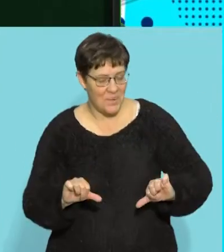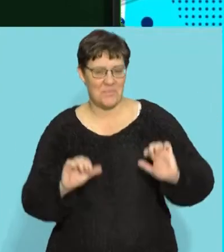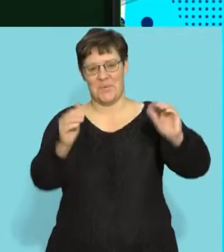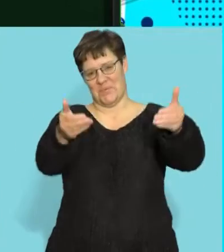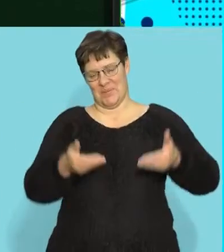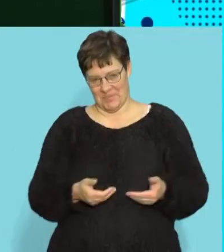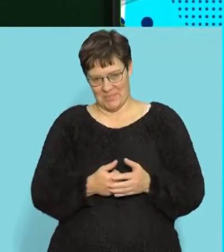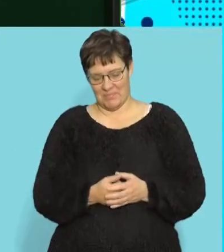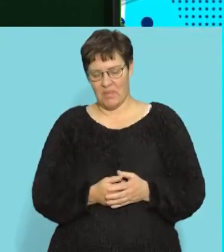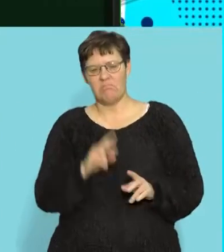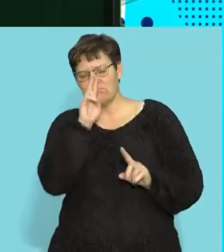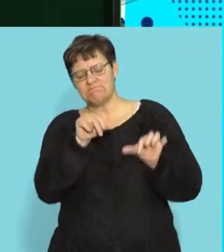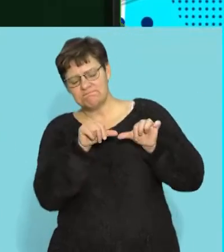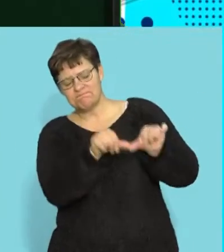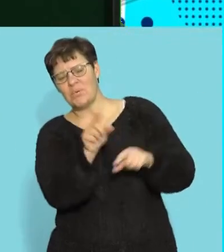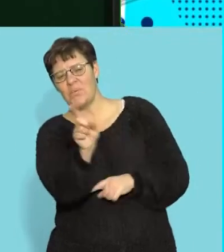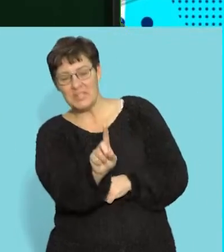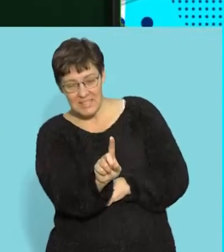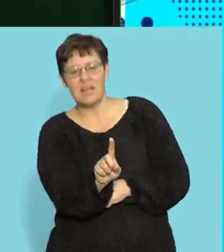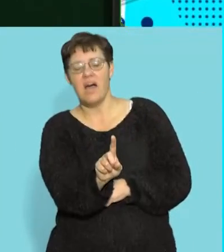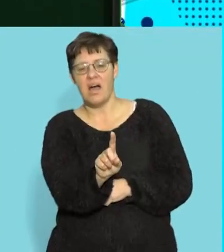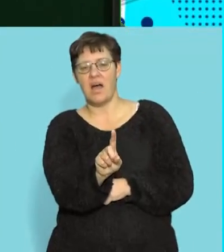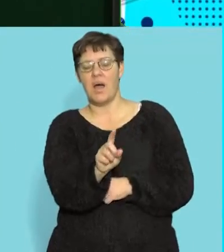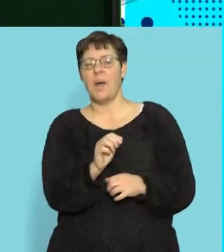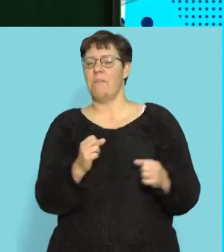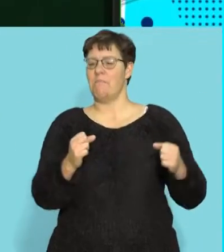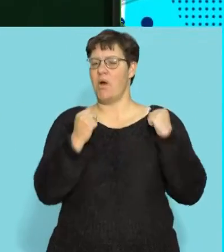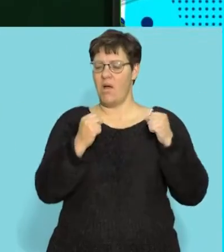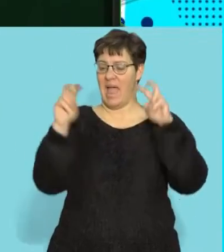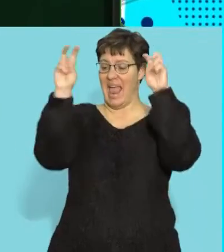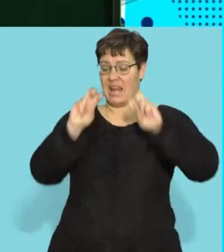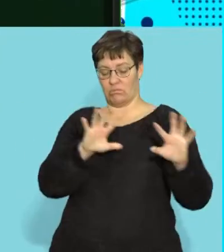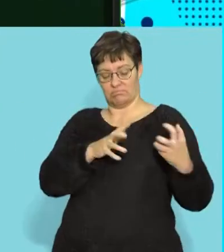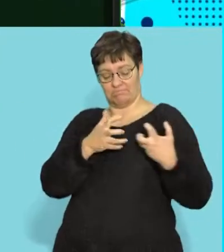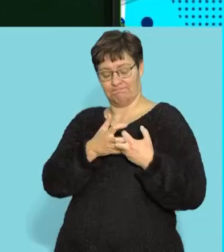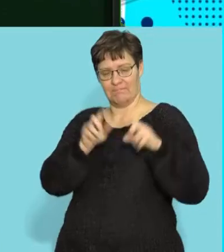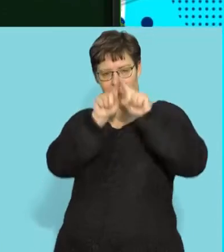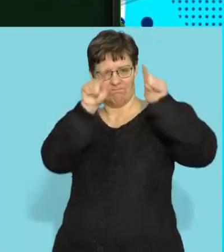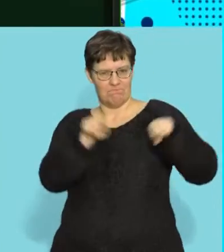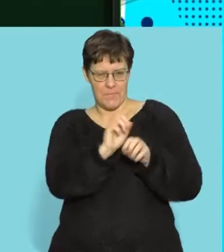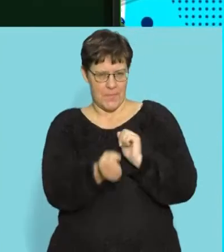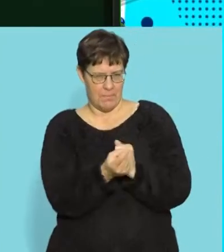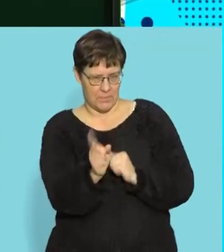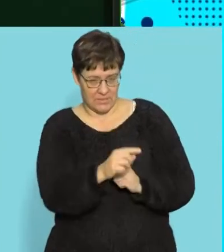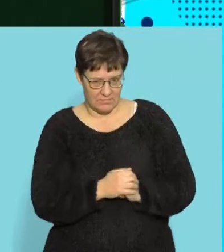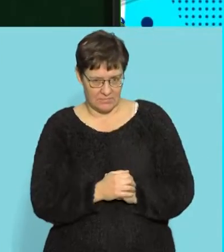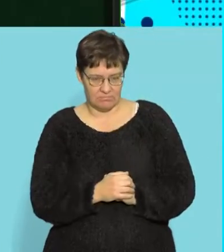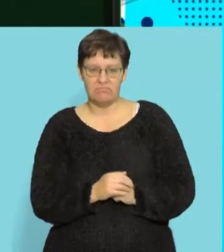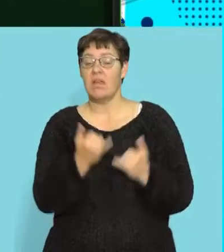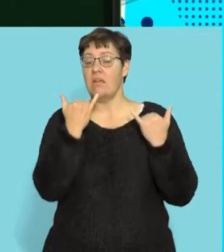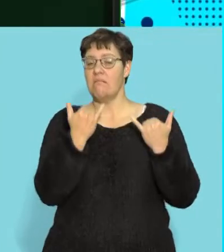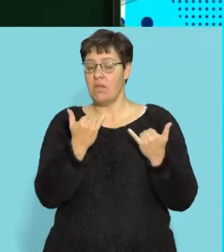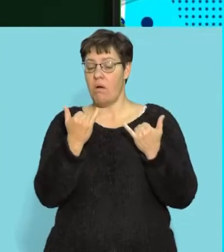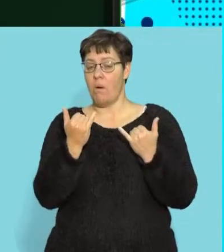Welcome back to our session. We're still looking at power in the context of electric circuits. Now let's take a turn and look into, you know, some